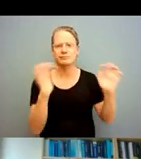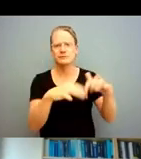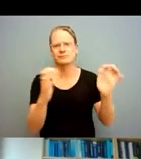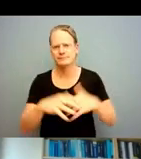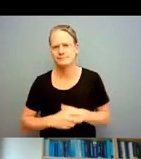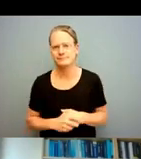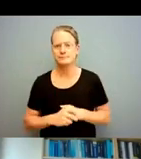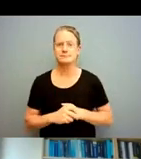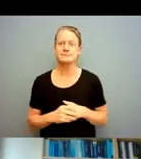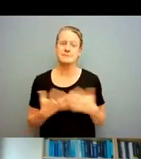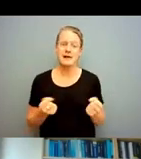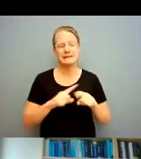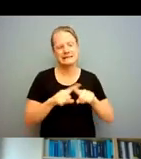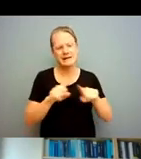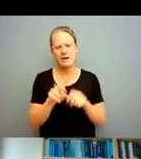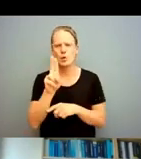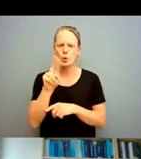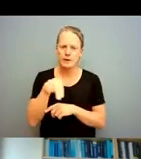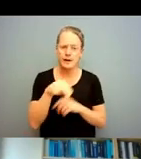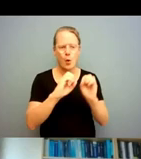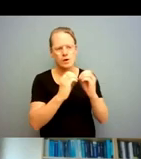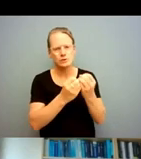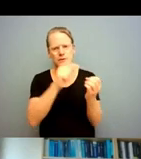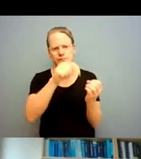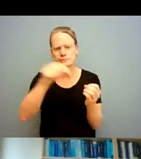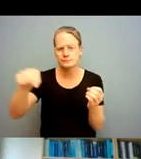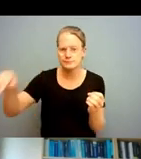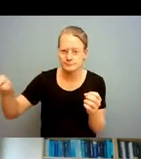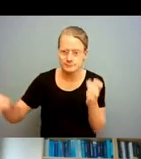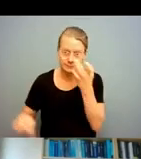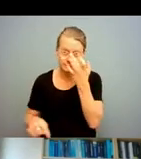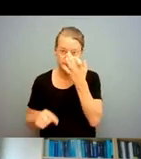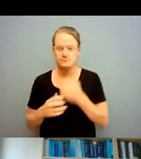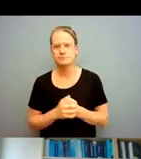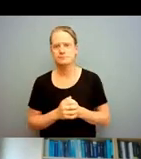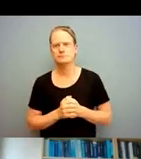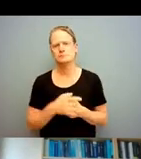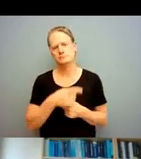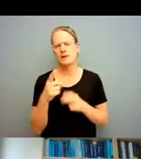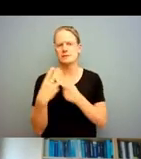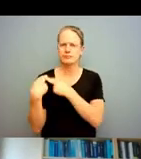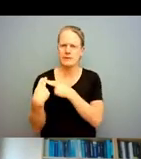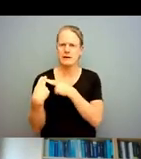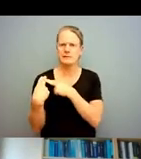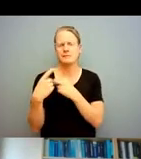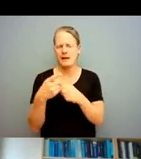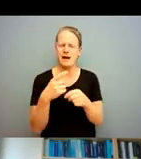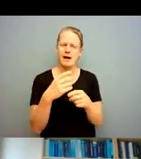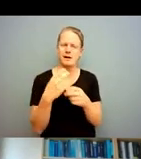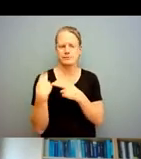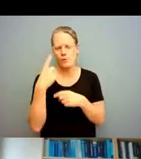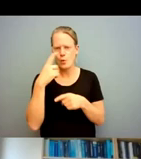are actively involved in the implementation of the declaration, including the ILO, the